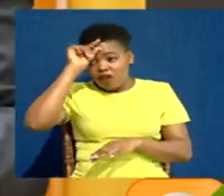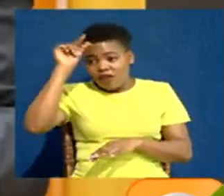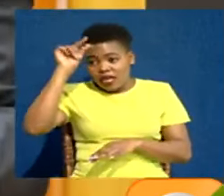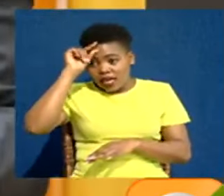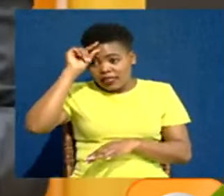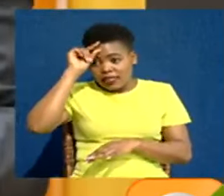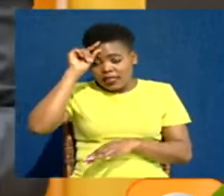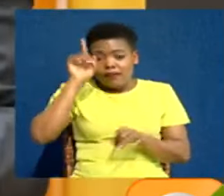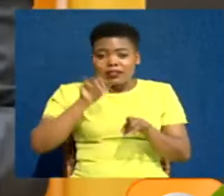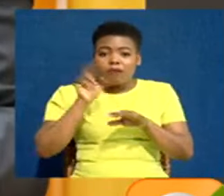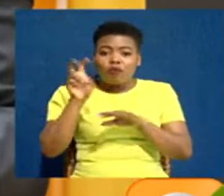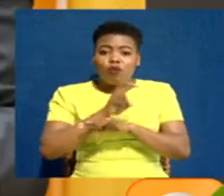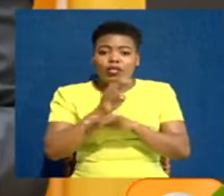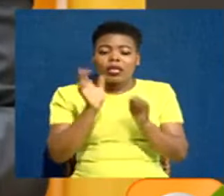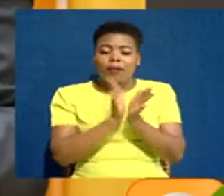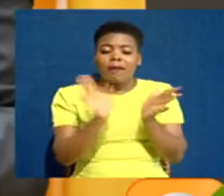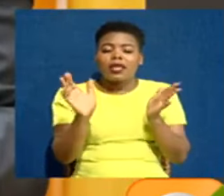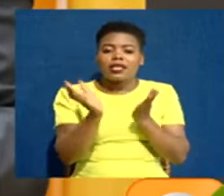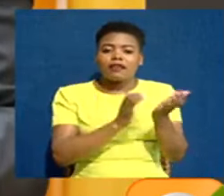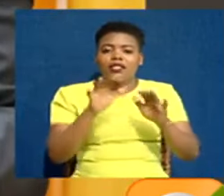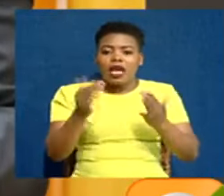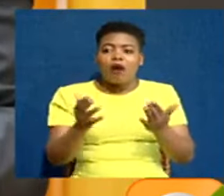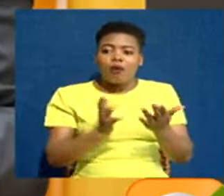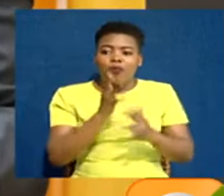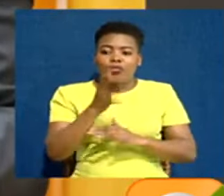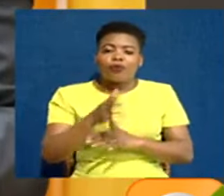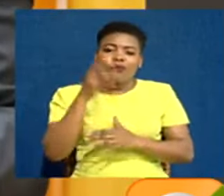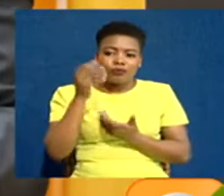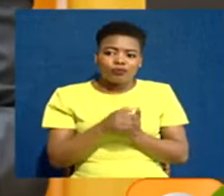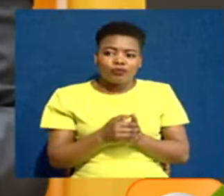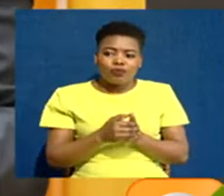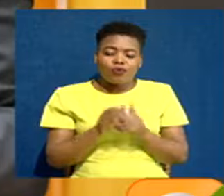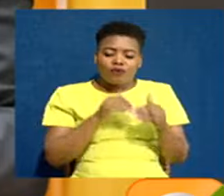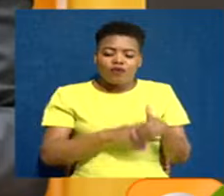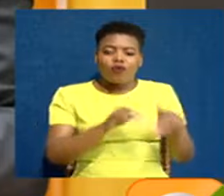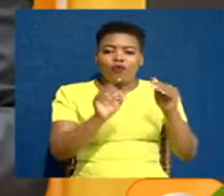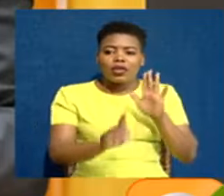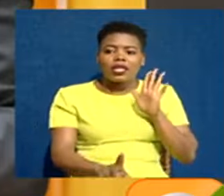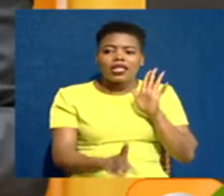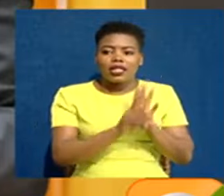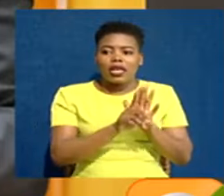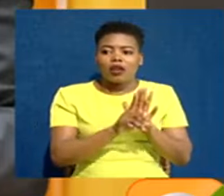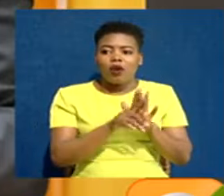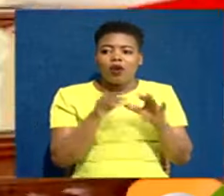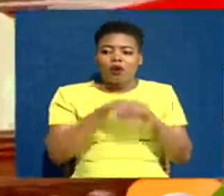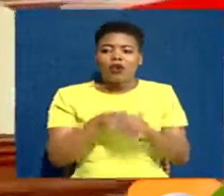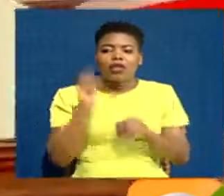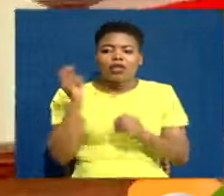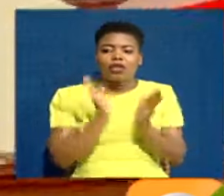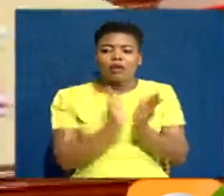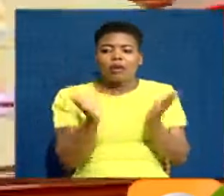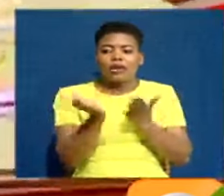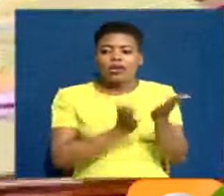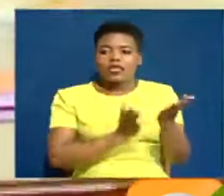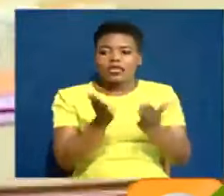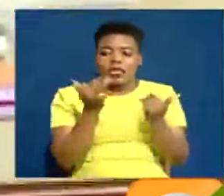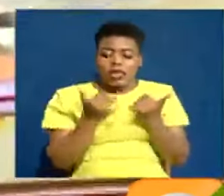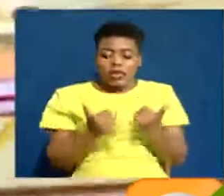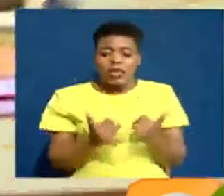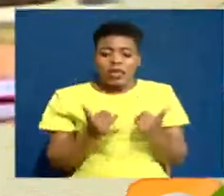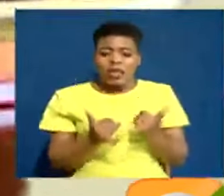provision of public services through the deployment of right skills, values and leadership in the Kenyan public sector. The duplications